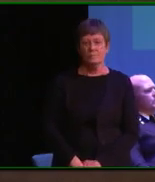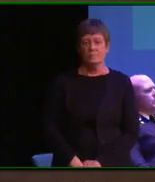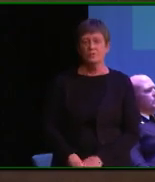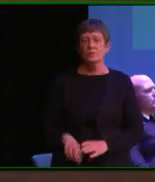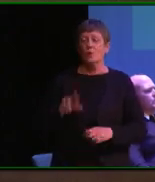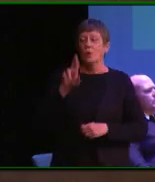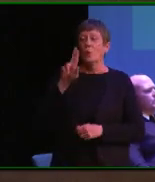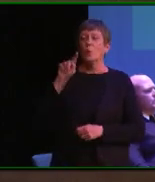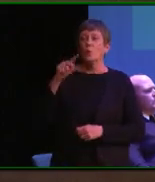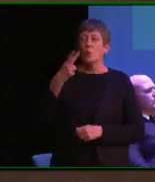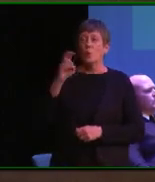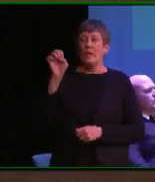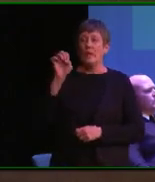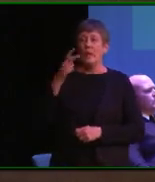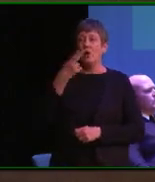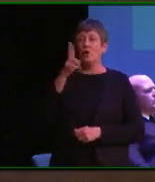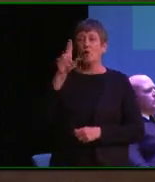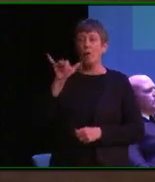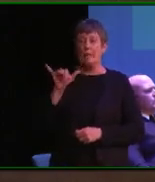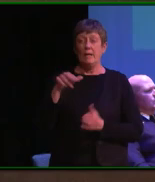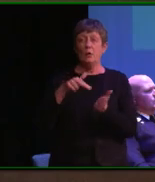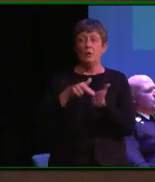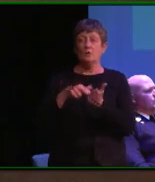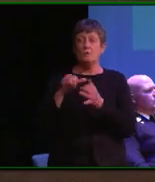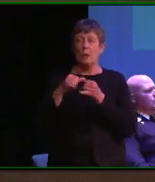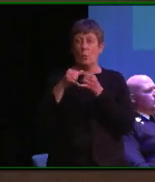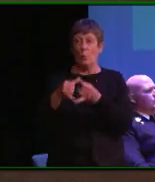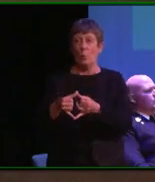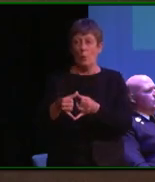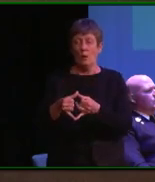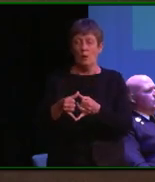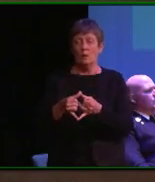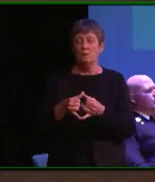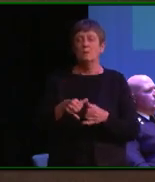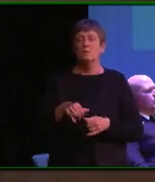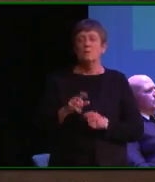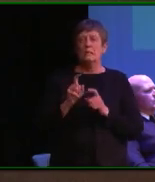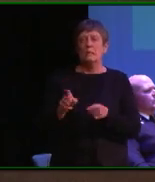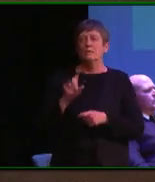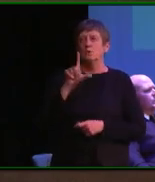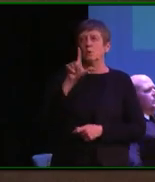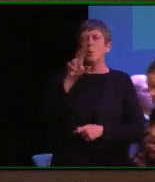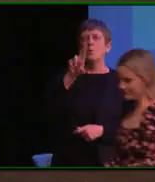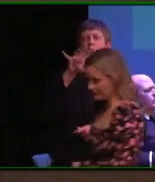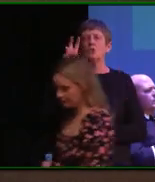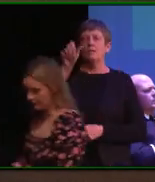The Ruth E. Hurley Nursing Award goes to Lucia Criador.